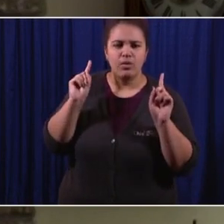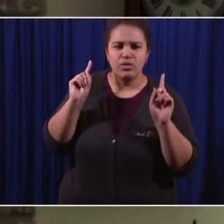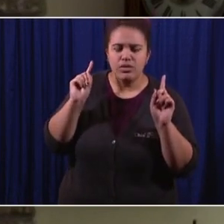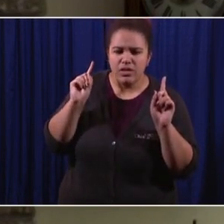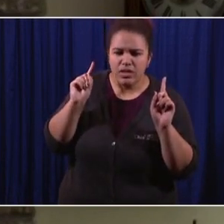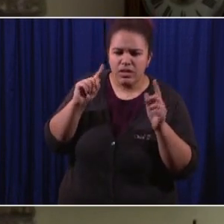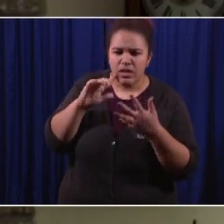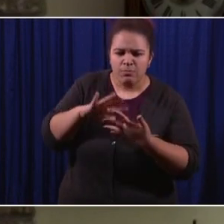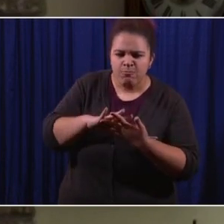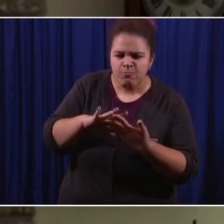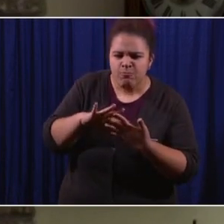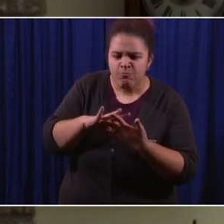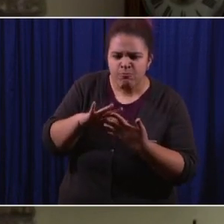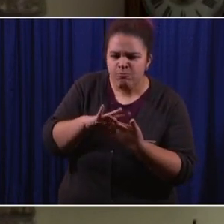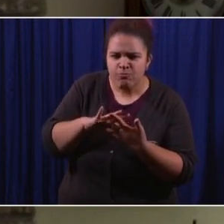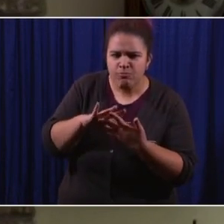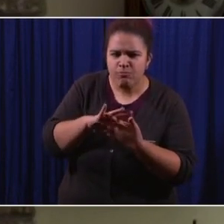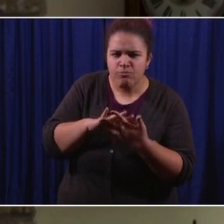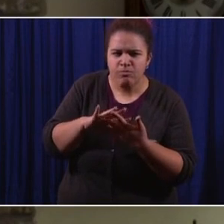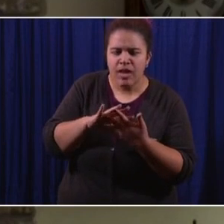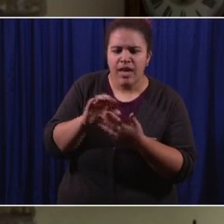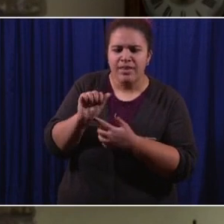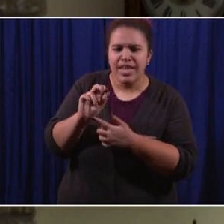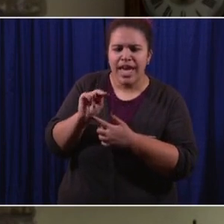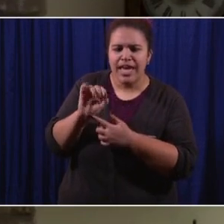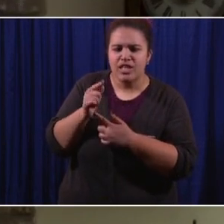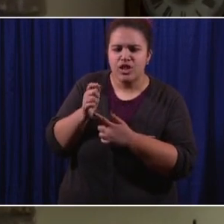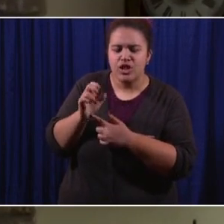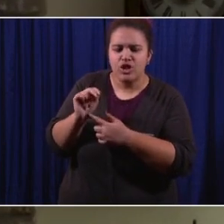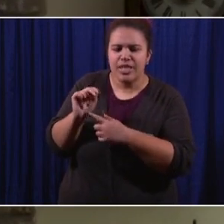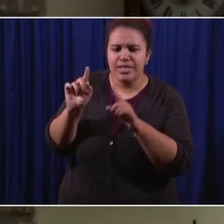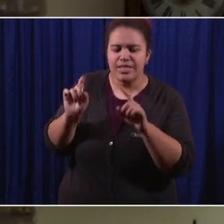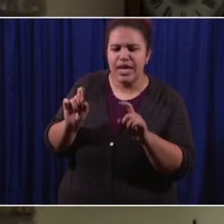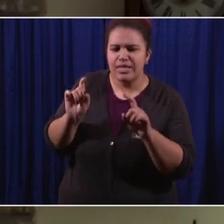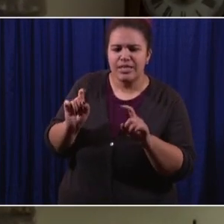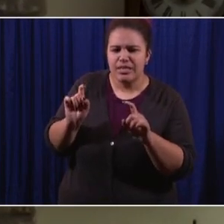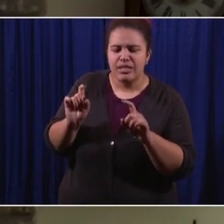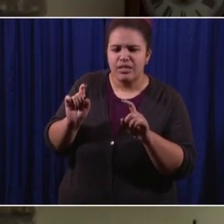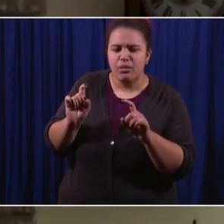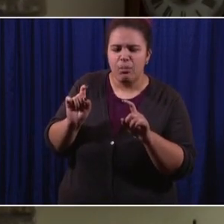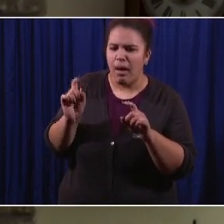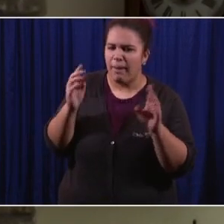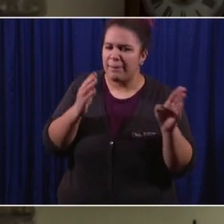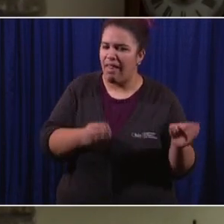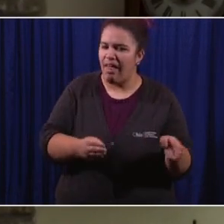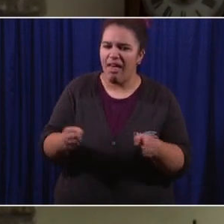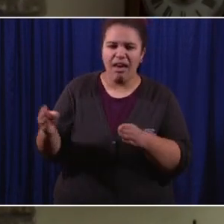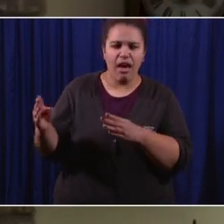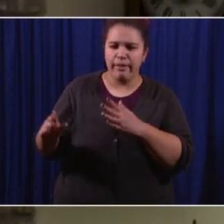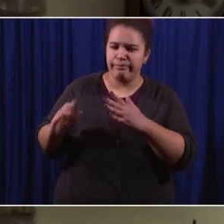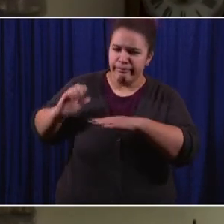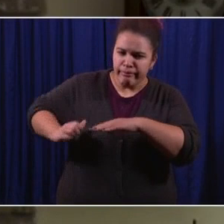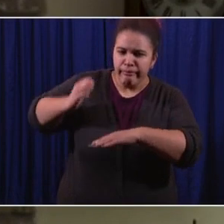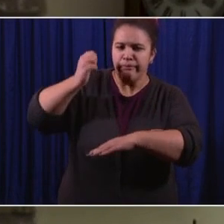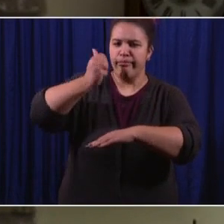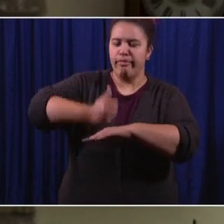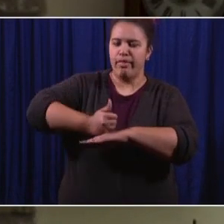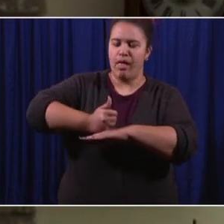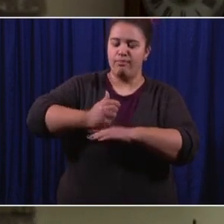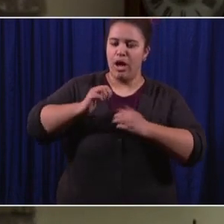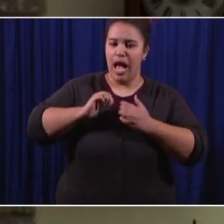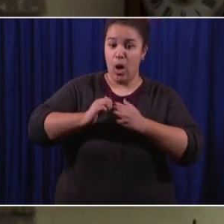to require antigen tests. How come we don't have a plan yet on how to implement these tests? With